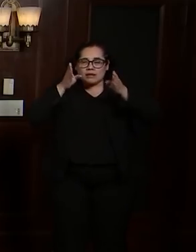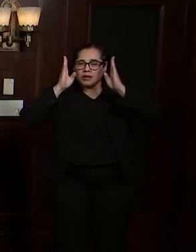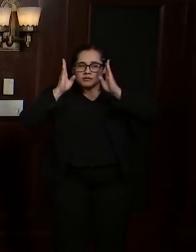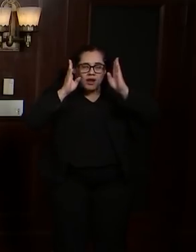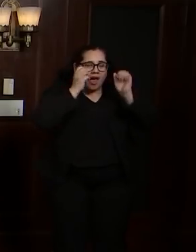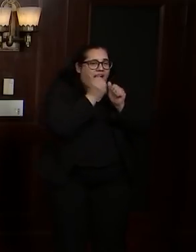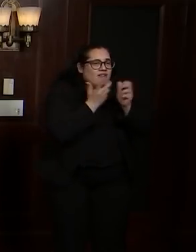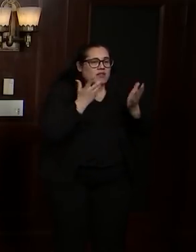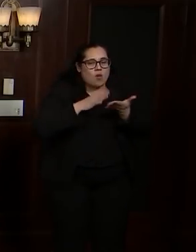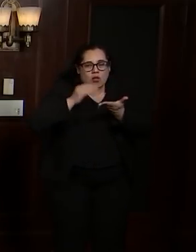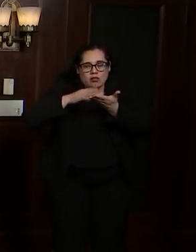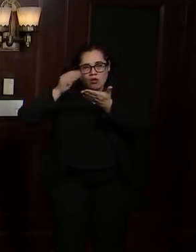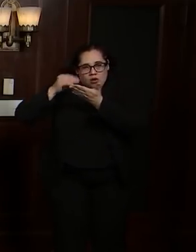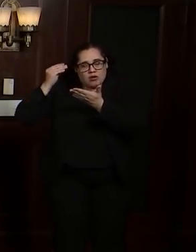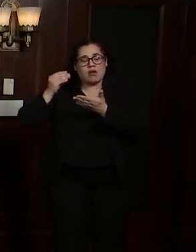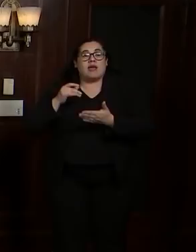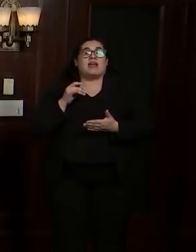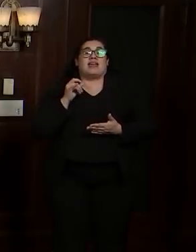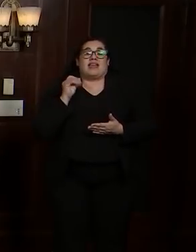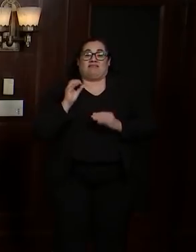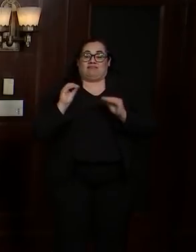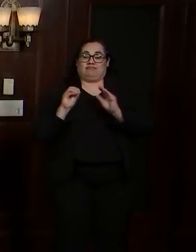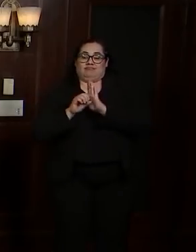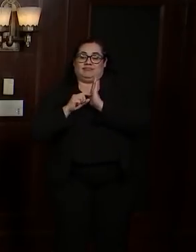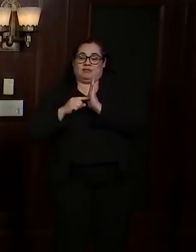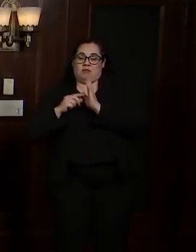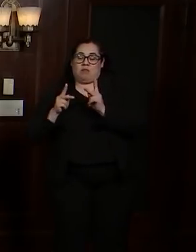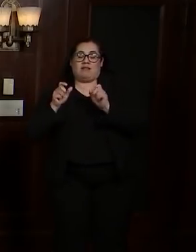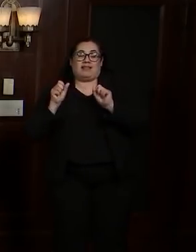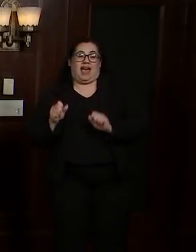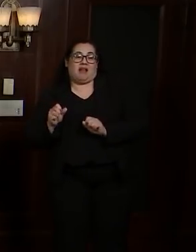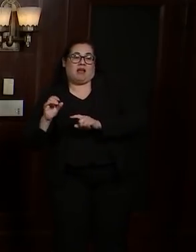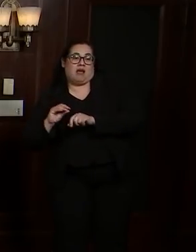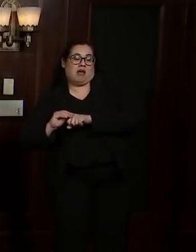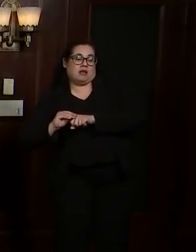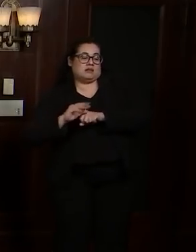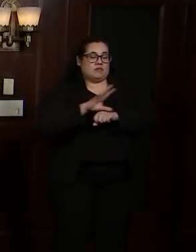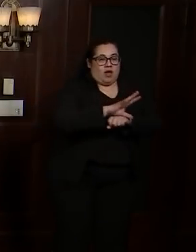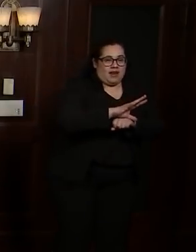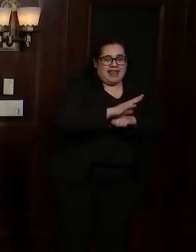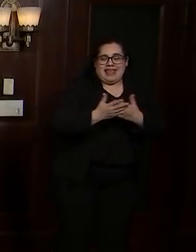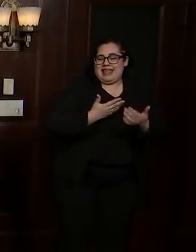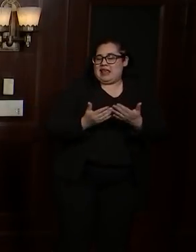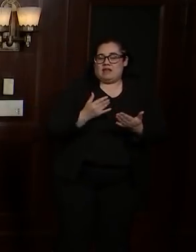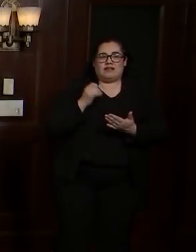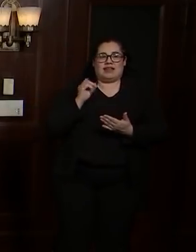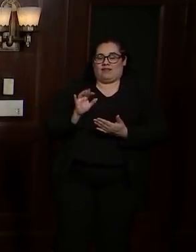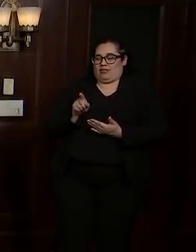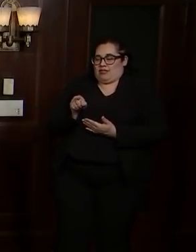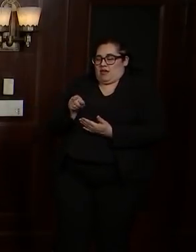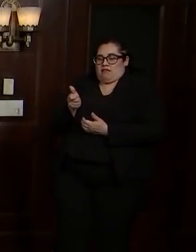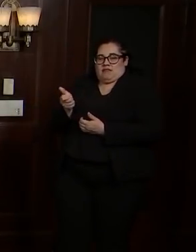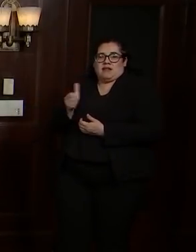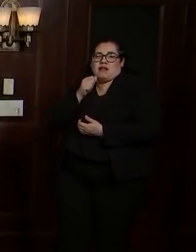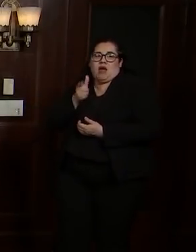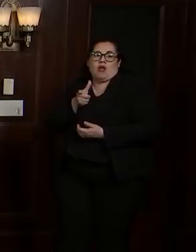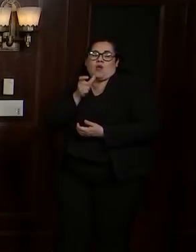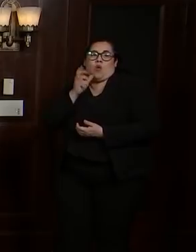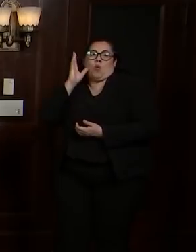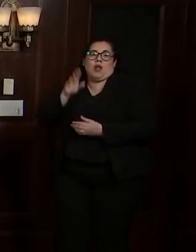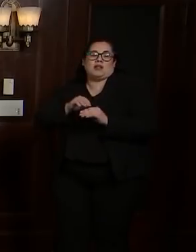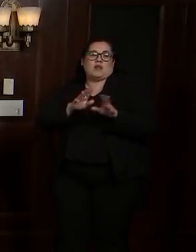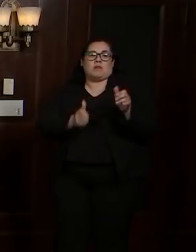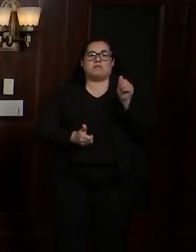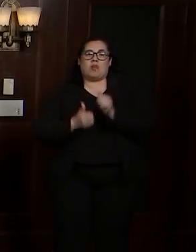to everything we're learning. And if asymptomatic people are able to, in fact, spread, even if they're not the ones that are going to